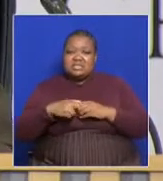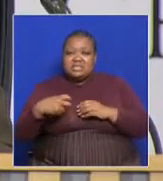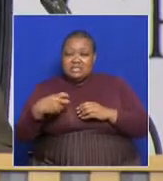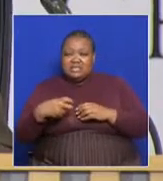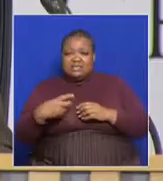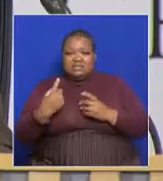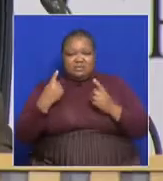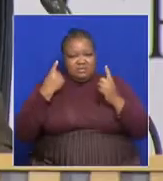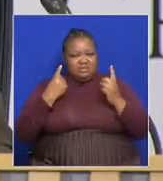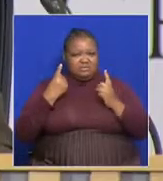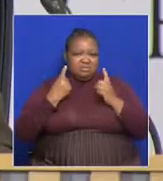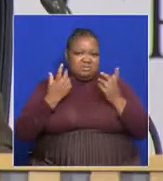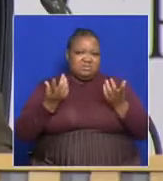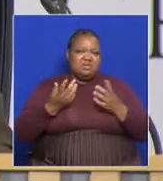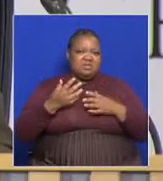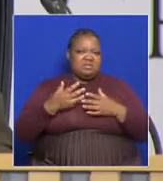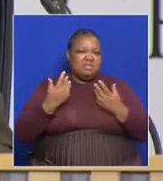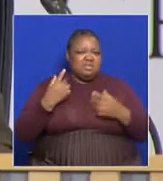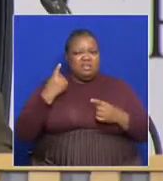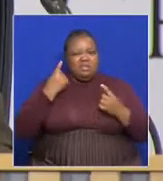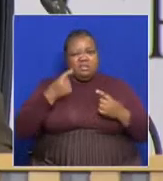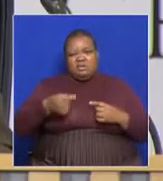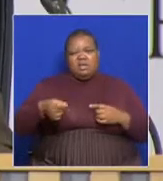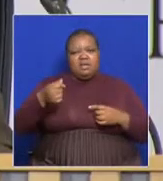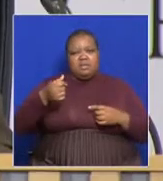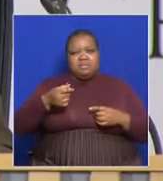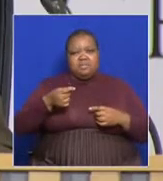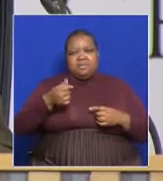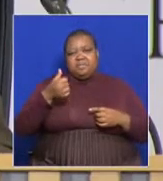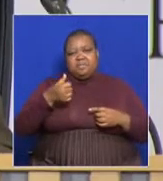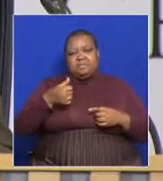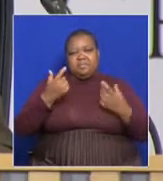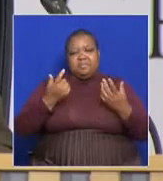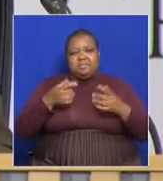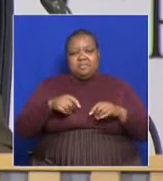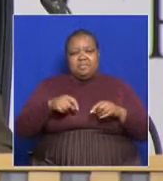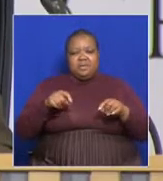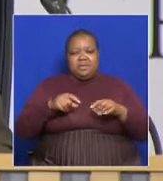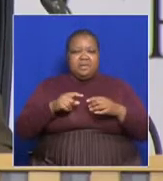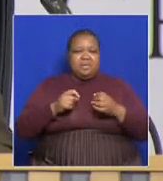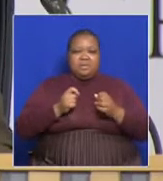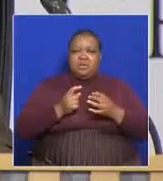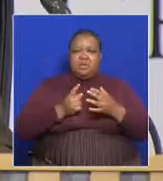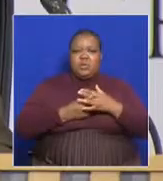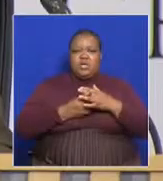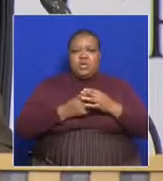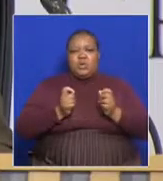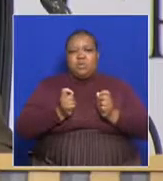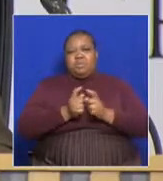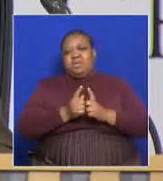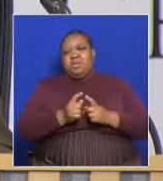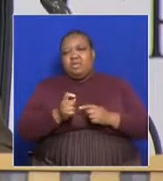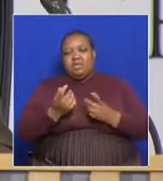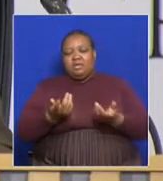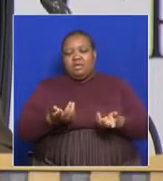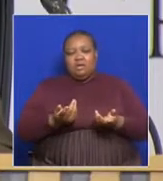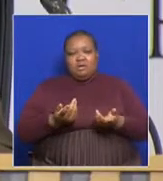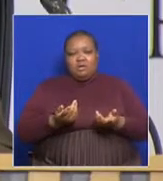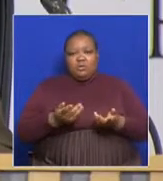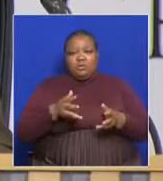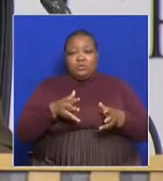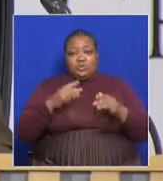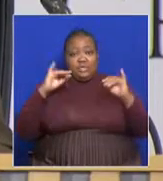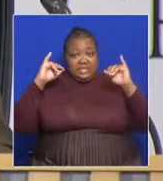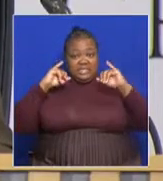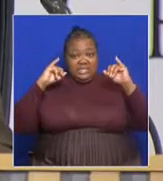some petty kind of somebody, broke a window or something of that nature. I didn't know the seriousness of it, and yes,